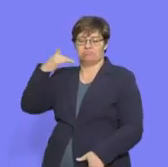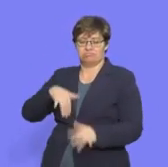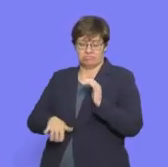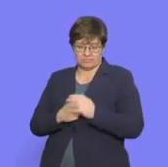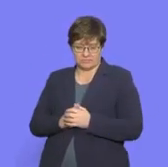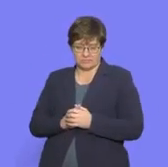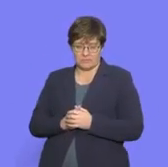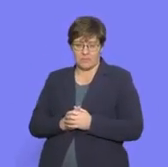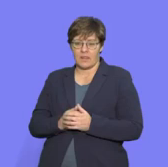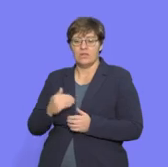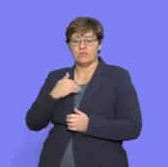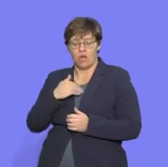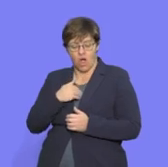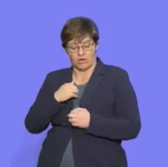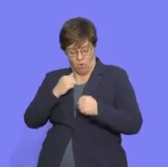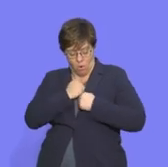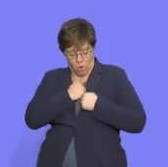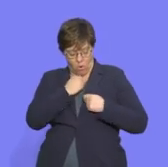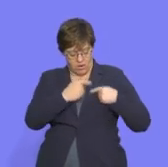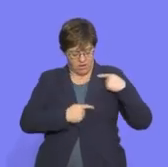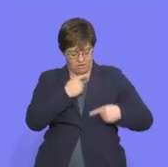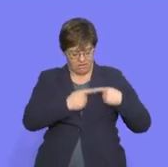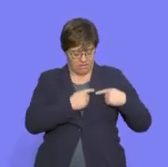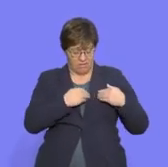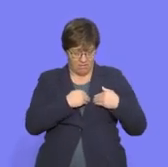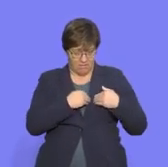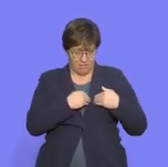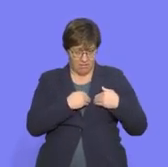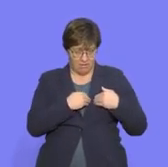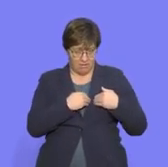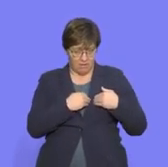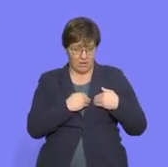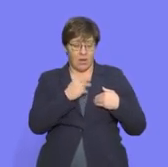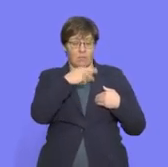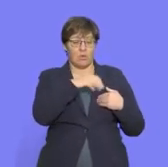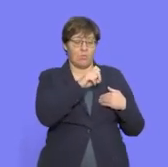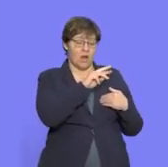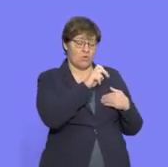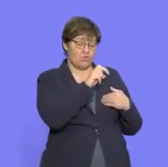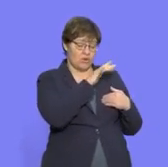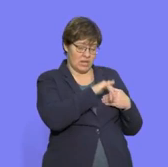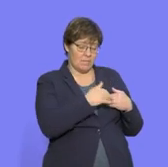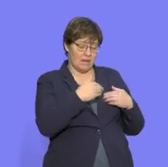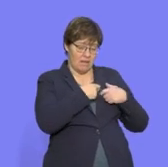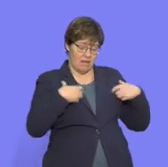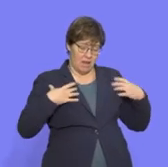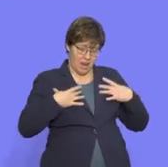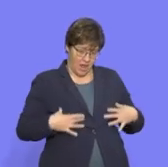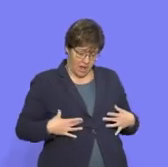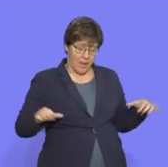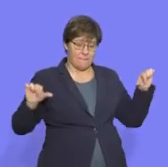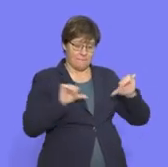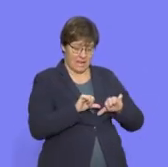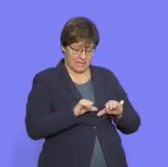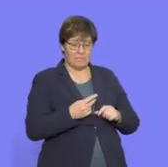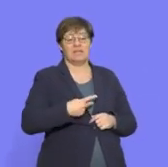Okay, so the heart has its own circuit. It goes to the pulmonary, which is the lungs, and back again. That is